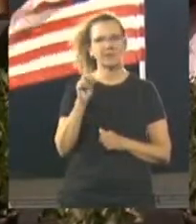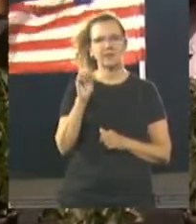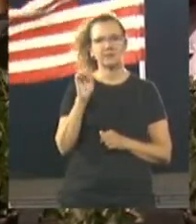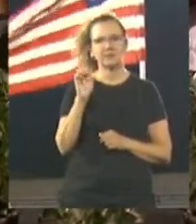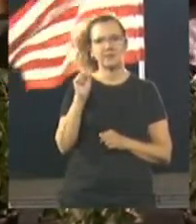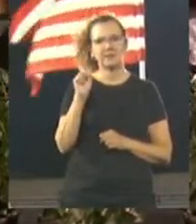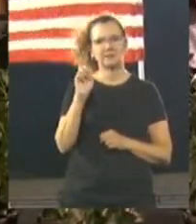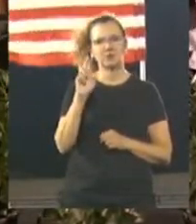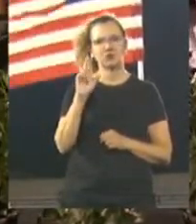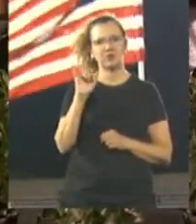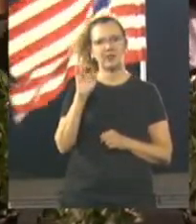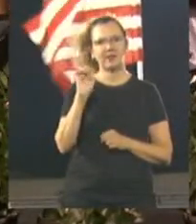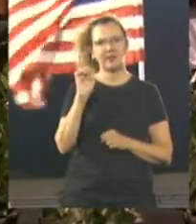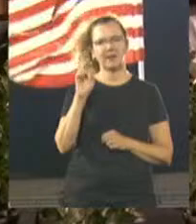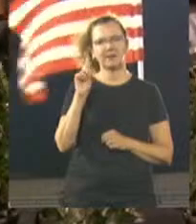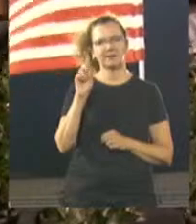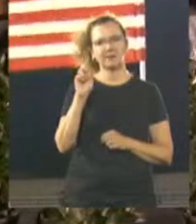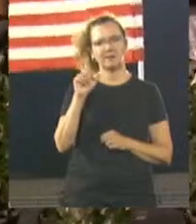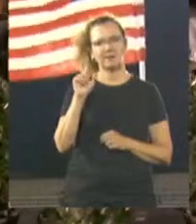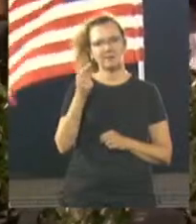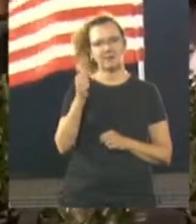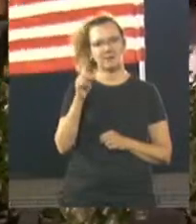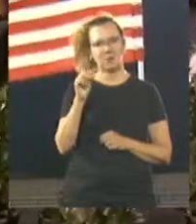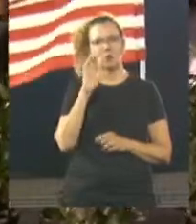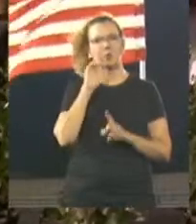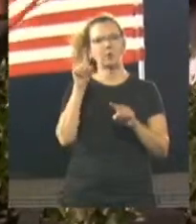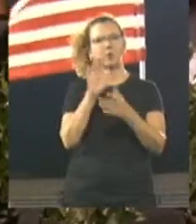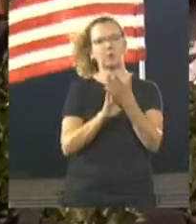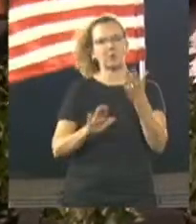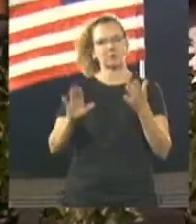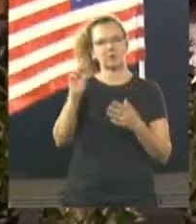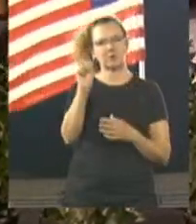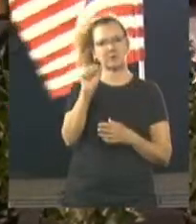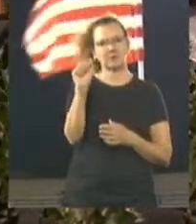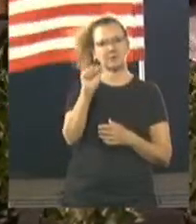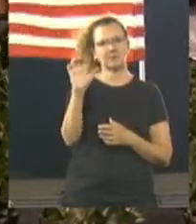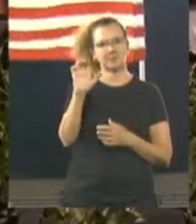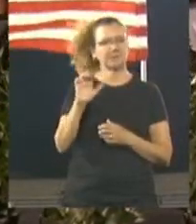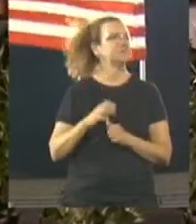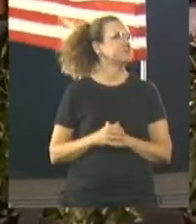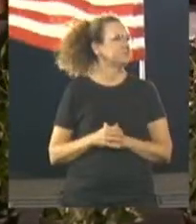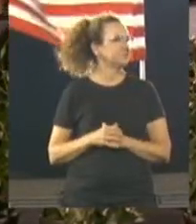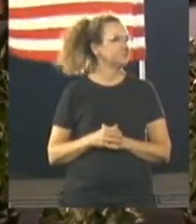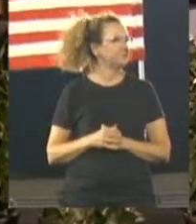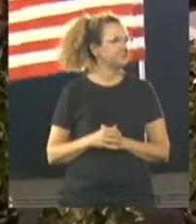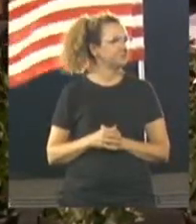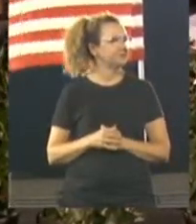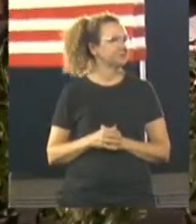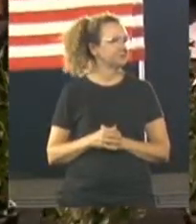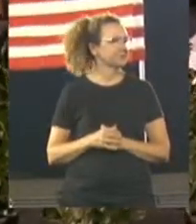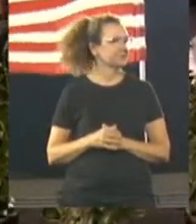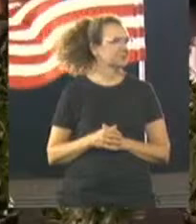Desiree Marie Delgado will be attending San Antonio College.